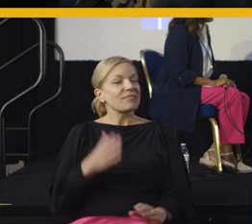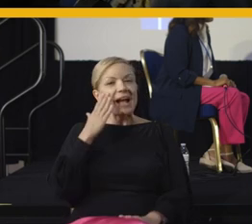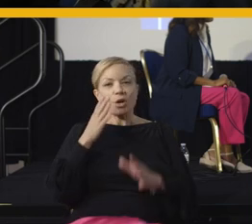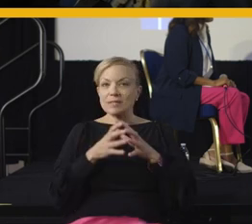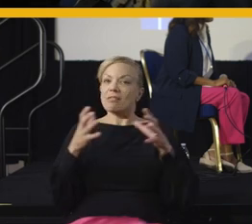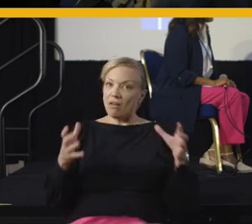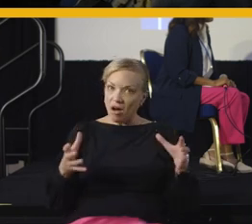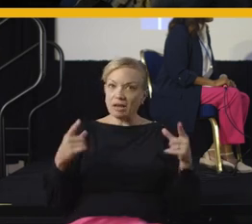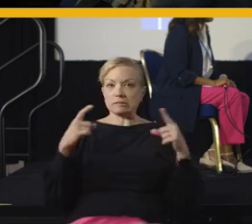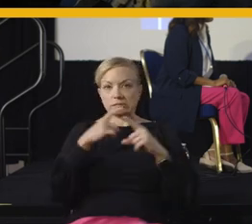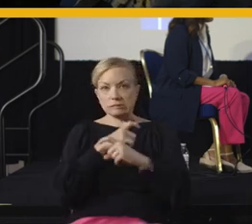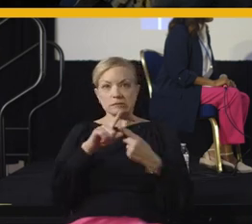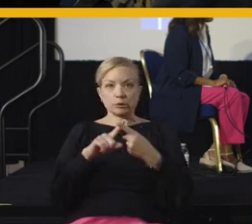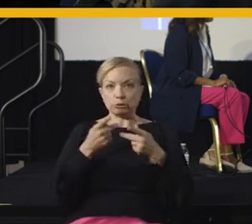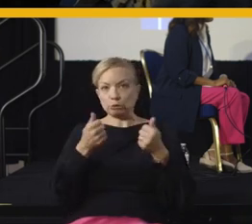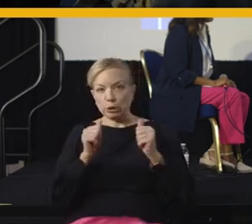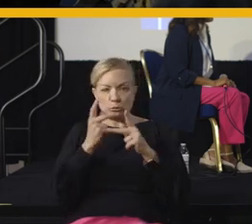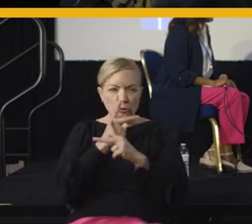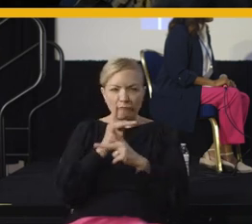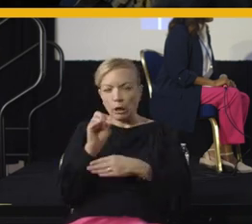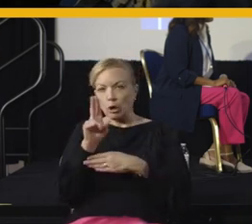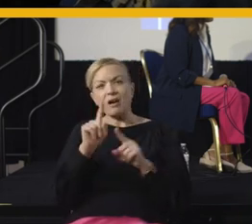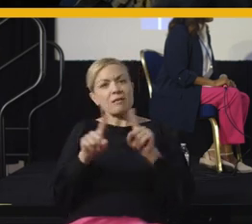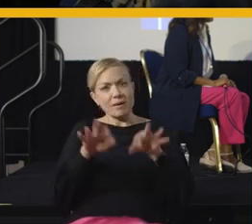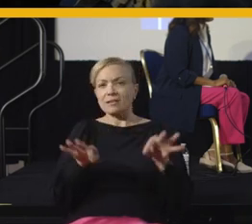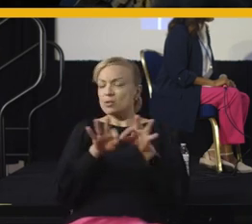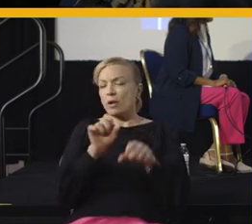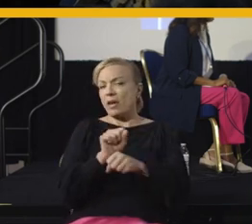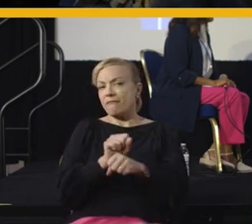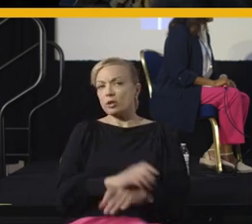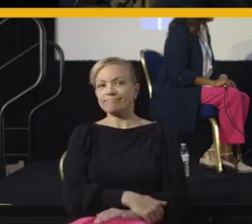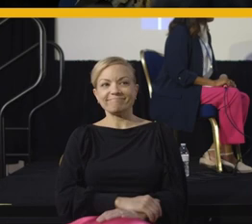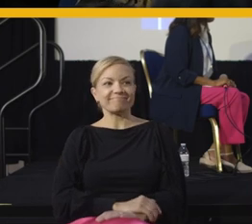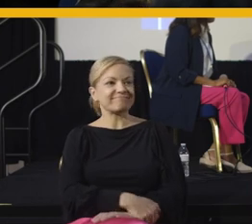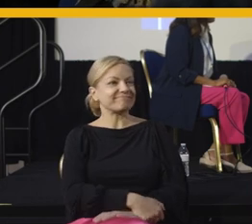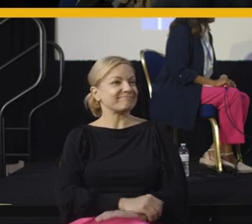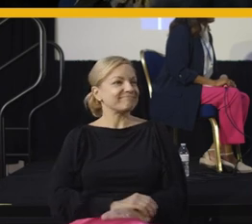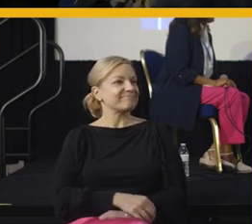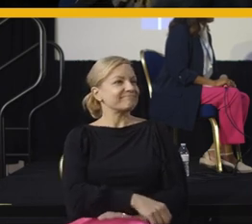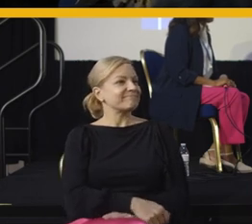It's a lot to kind of wrap your head around, but it's worth the effort.